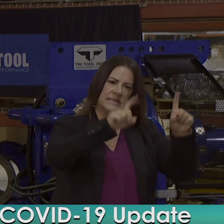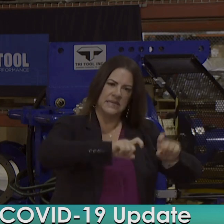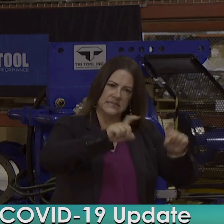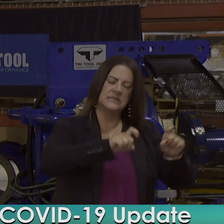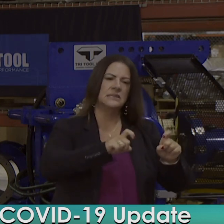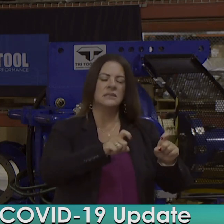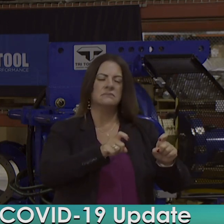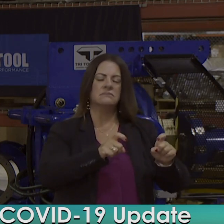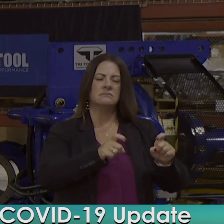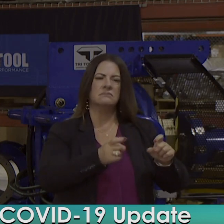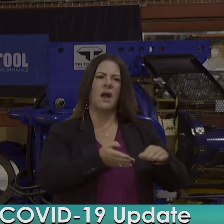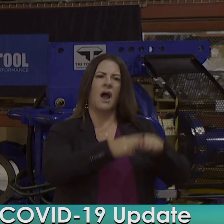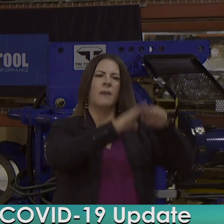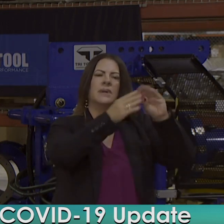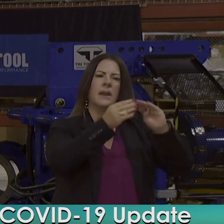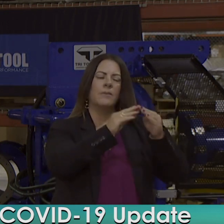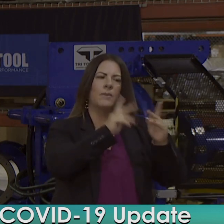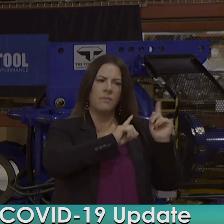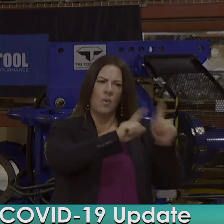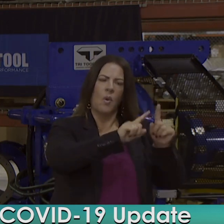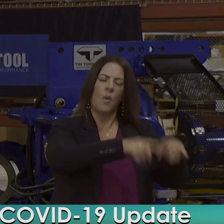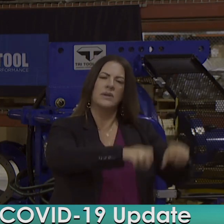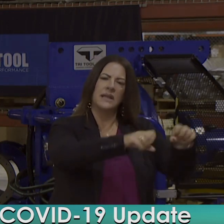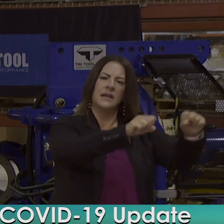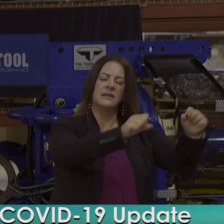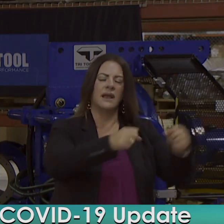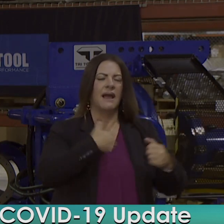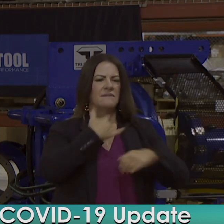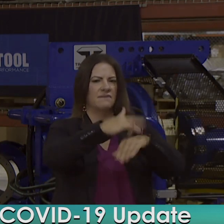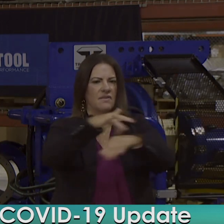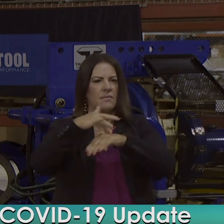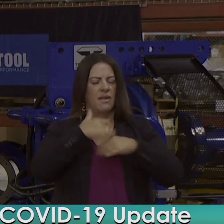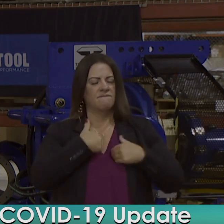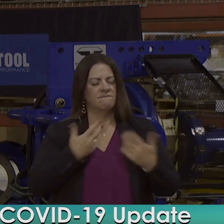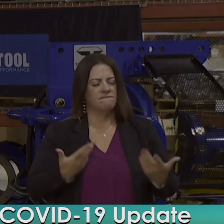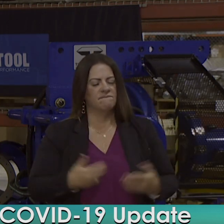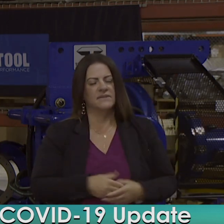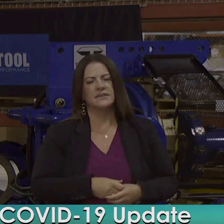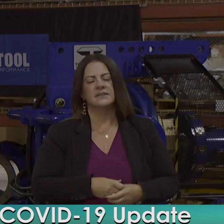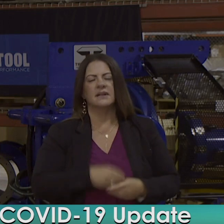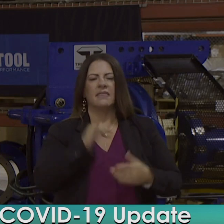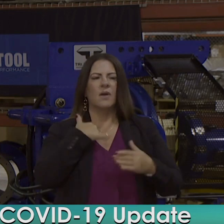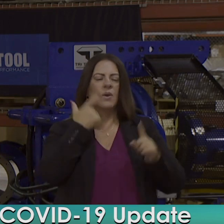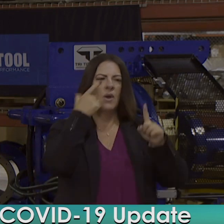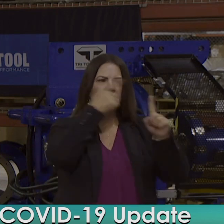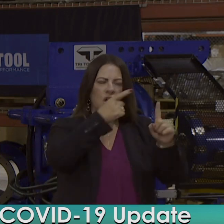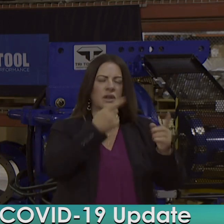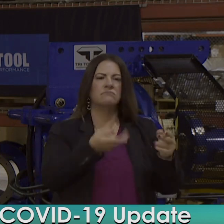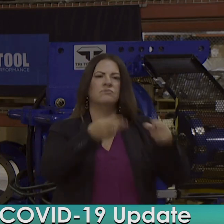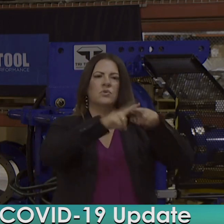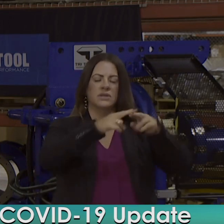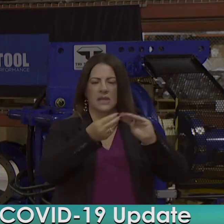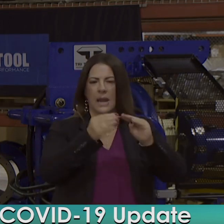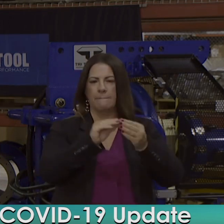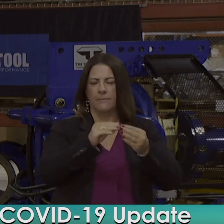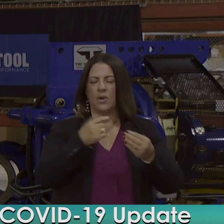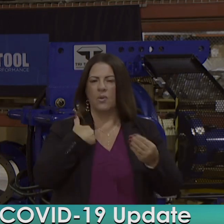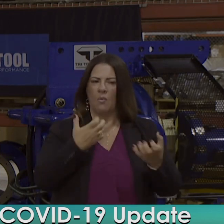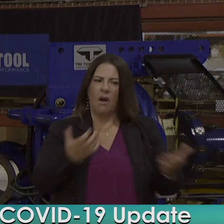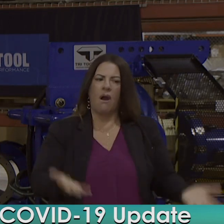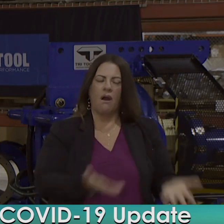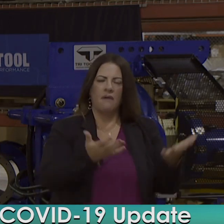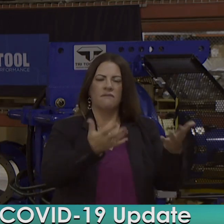a specificity of testing and a sophistication of the type and target of the testing. And so we'll be making